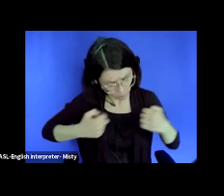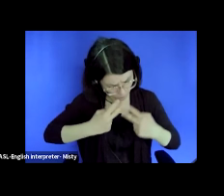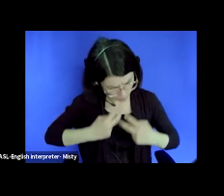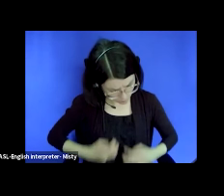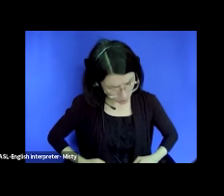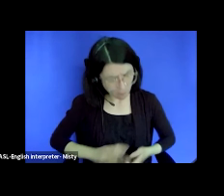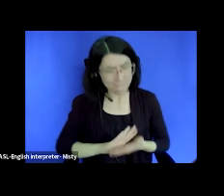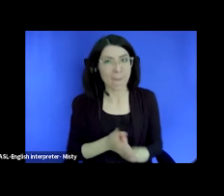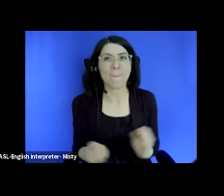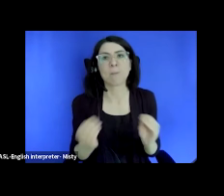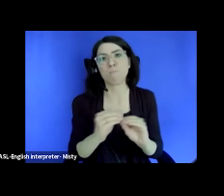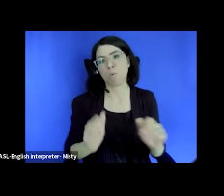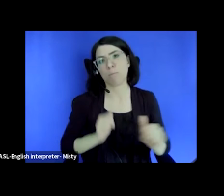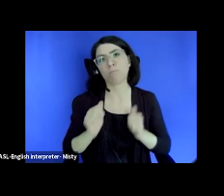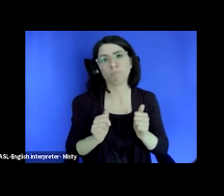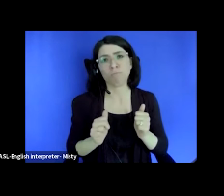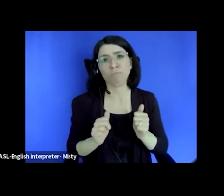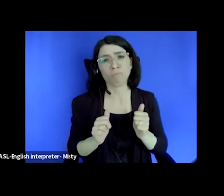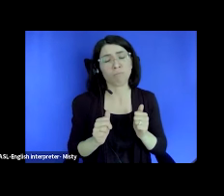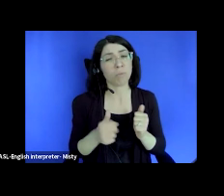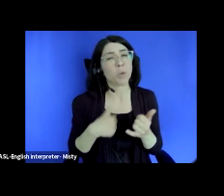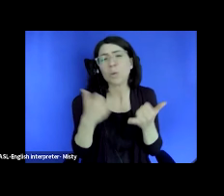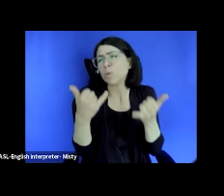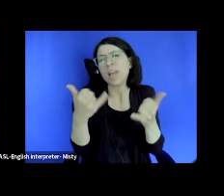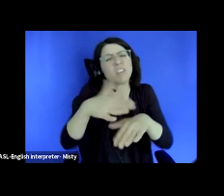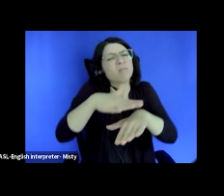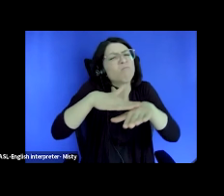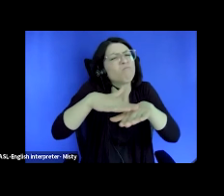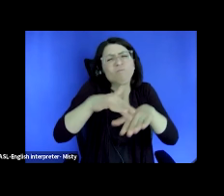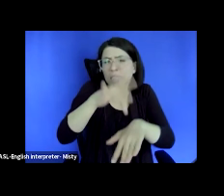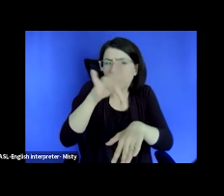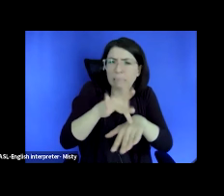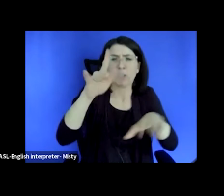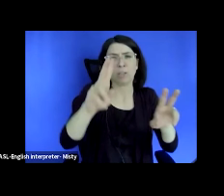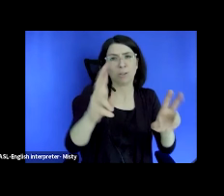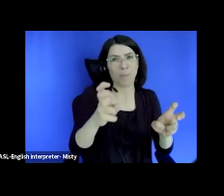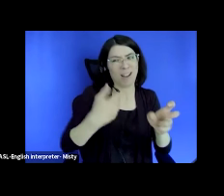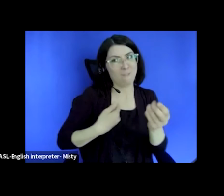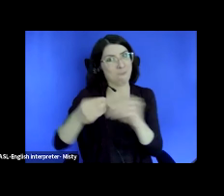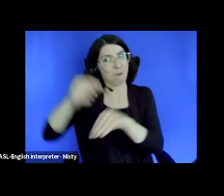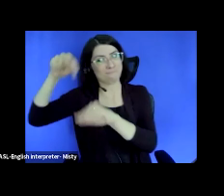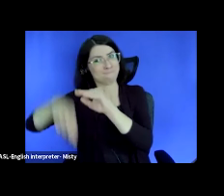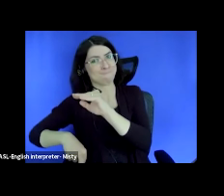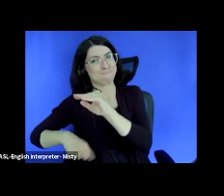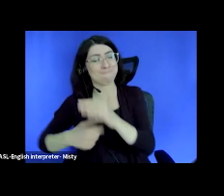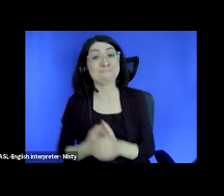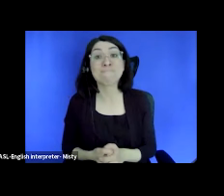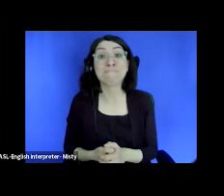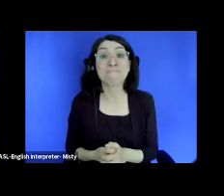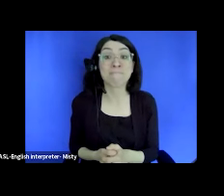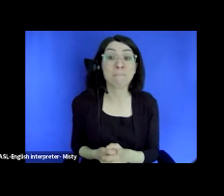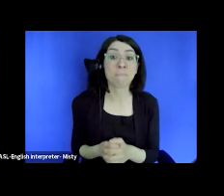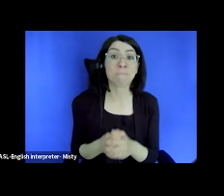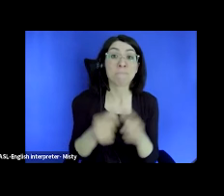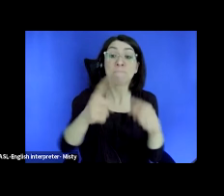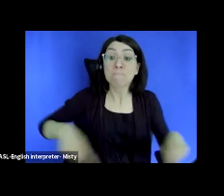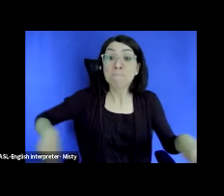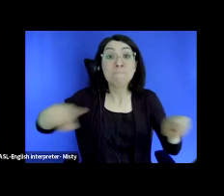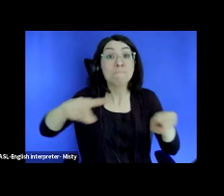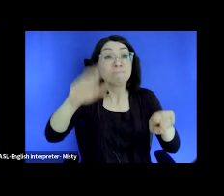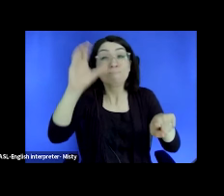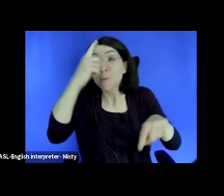more assertive. This is really just a small snippet of it. Okay, and it's really important, especially in your job search, to become that more assertive